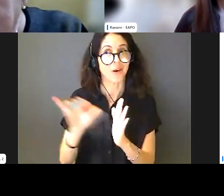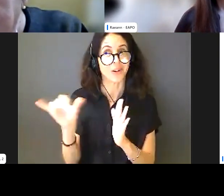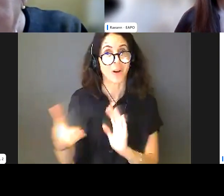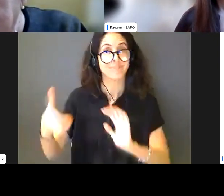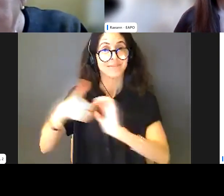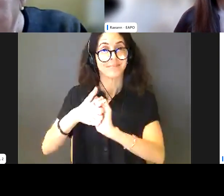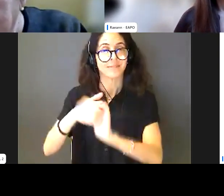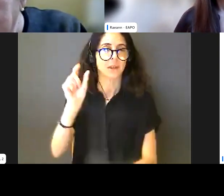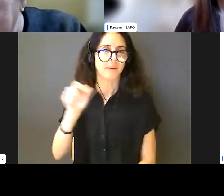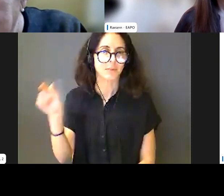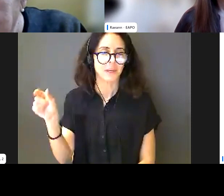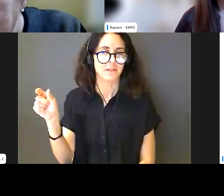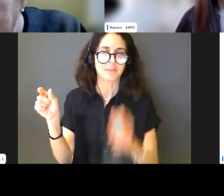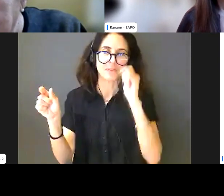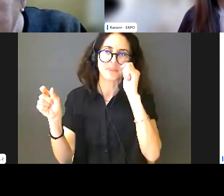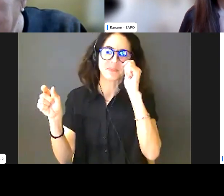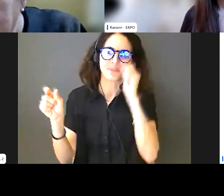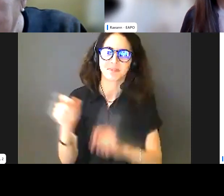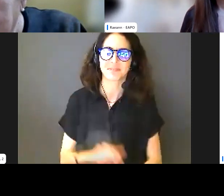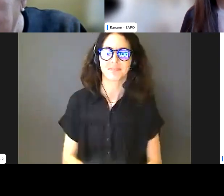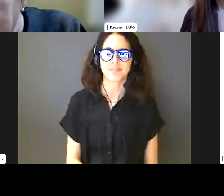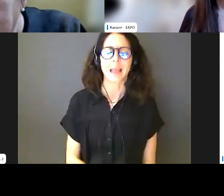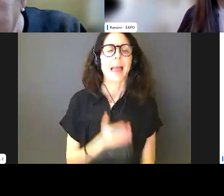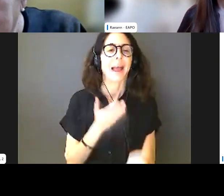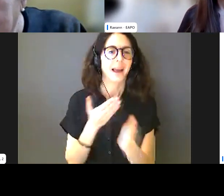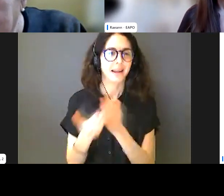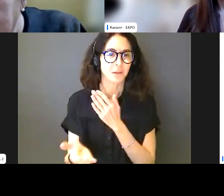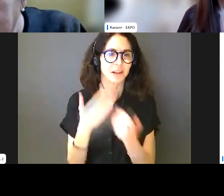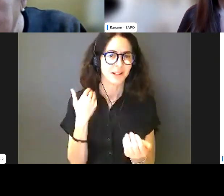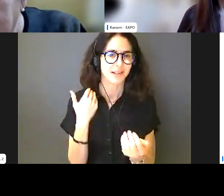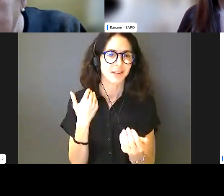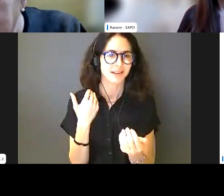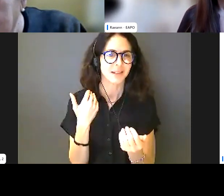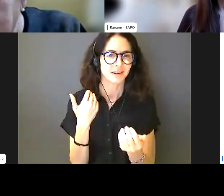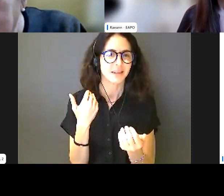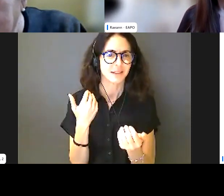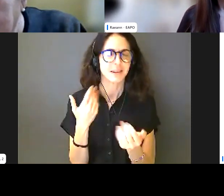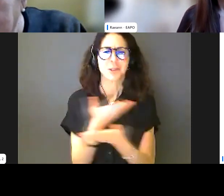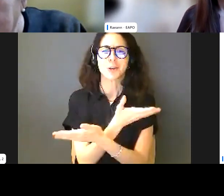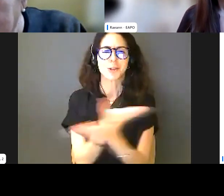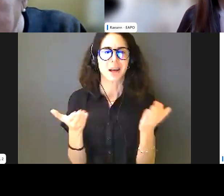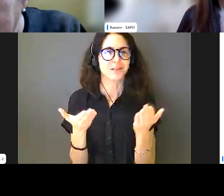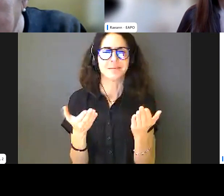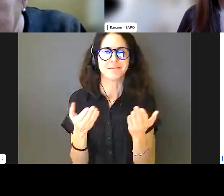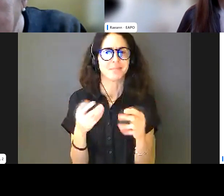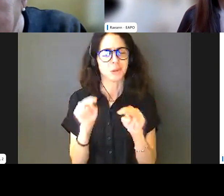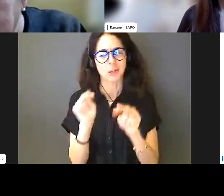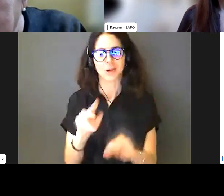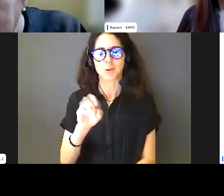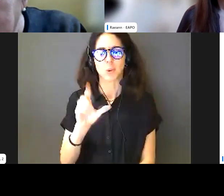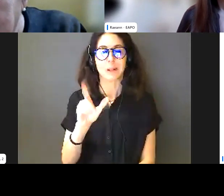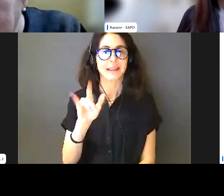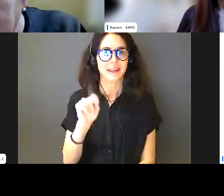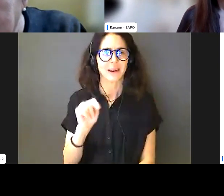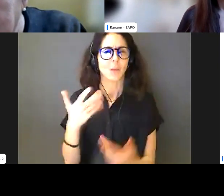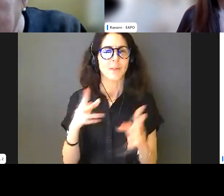certain extent. But I will let you discover the rest of the toolkit for yourselves. The link has been shared in the chat box several